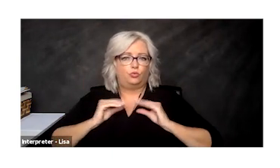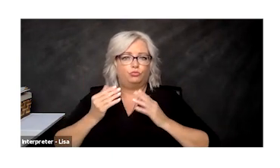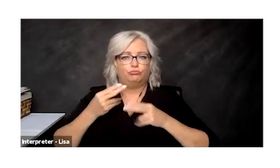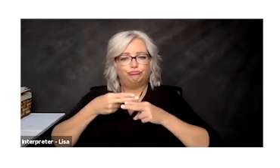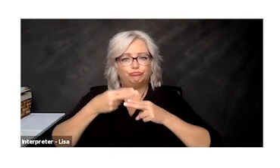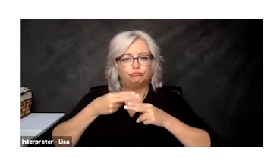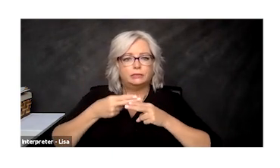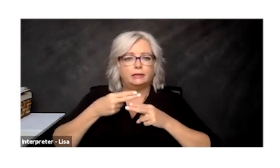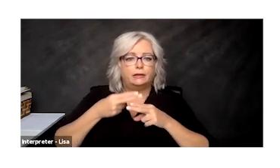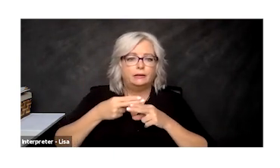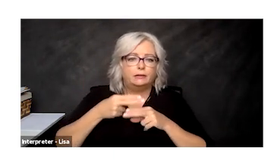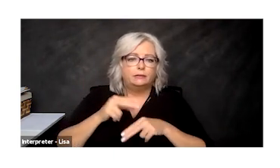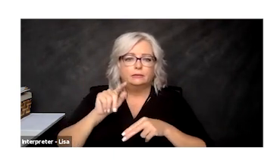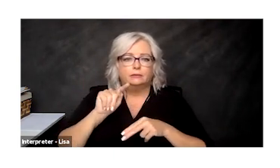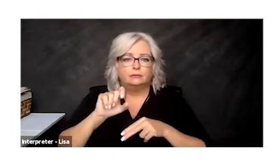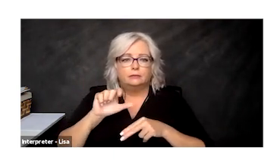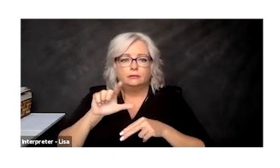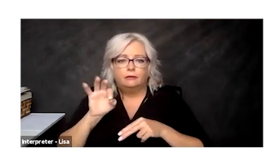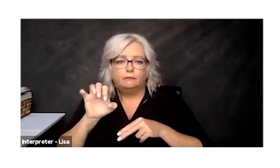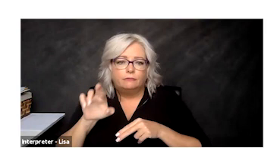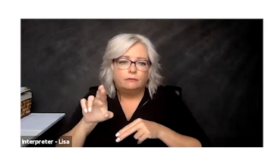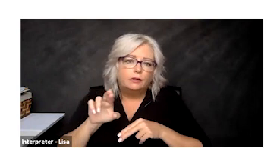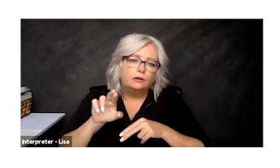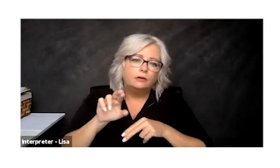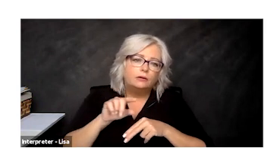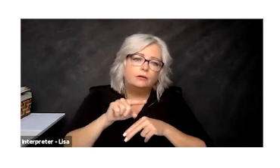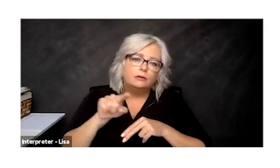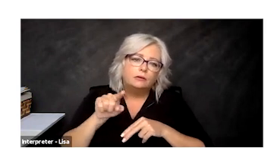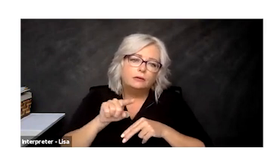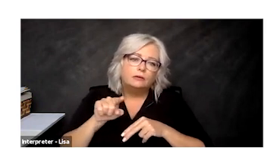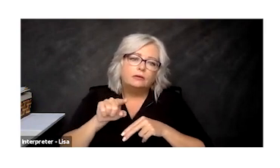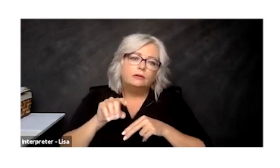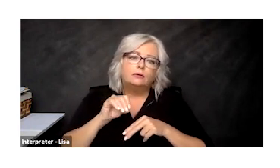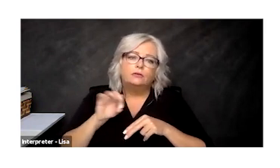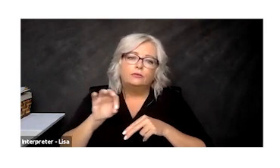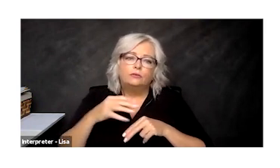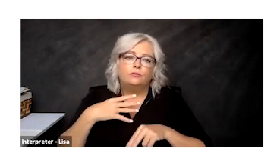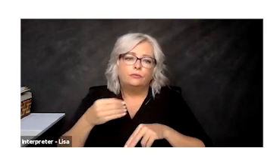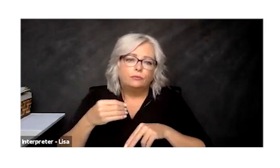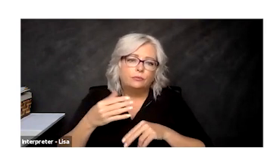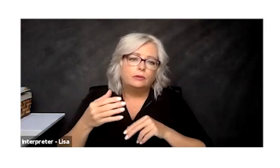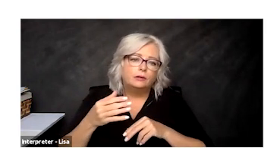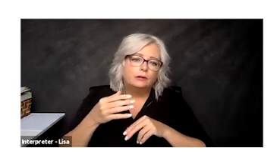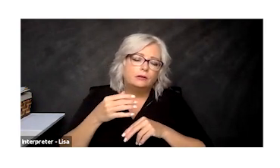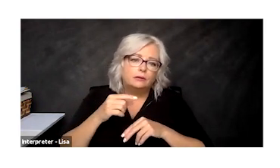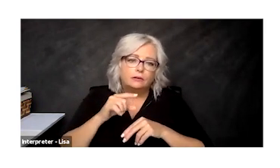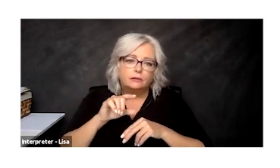see, Pierre Moss, Telfar Clemens, Brandon Blackwood, which is his brand, Off-White, Virgil